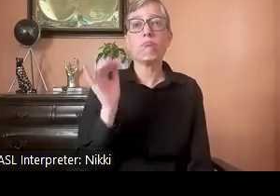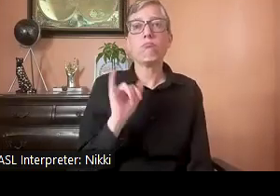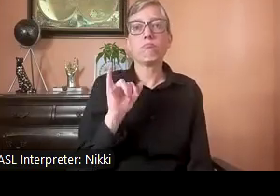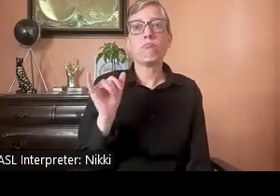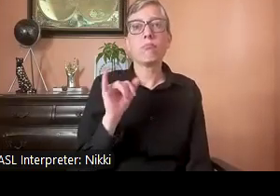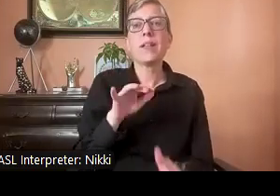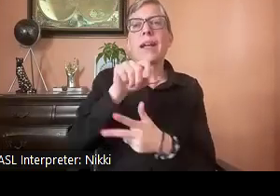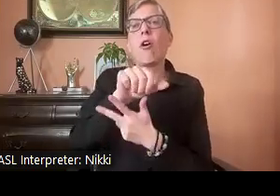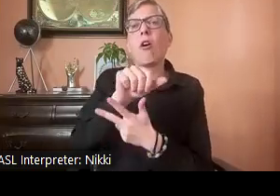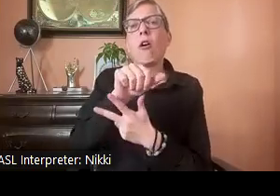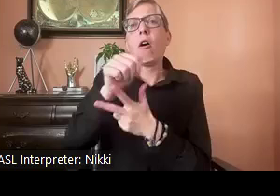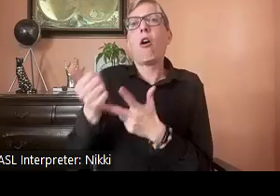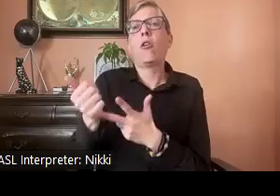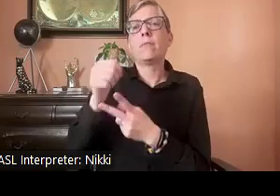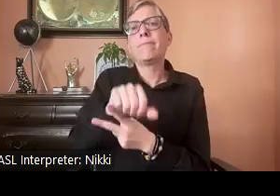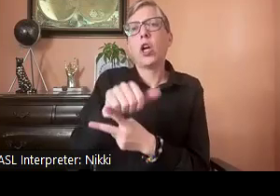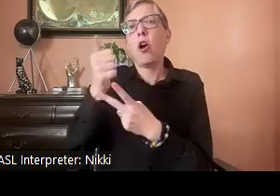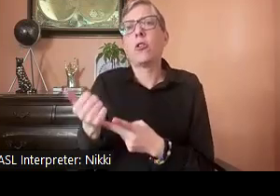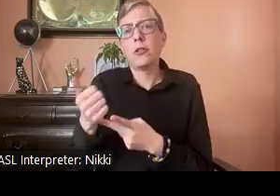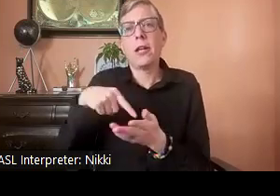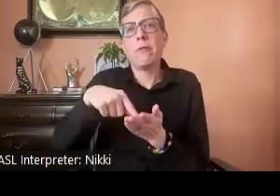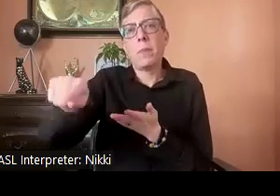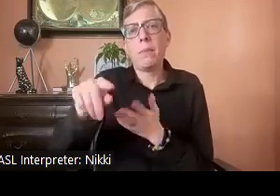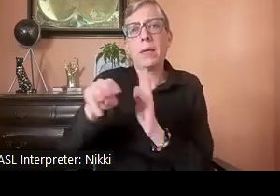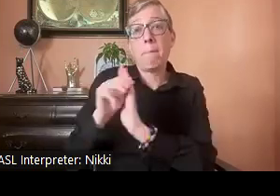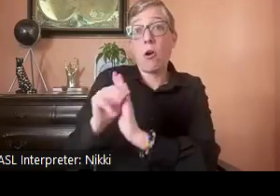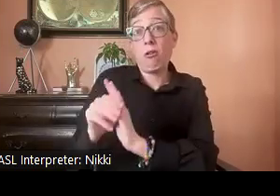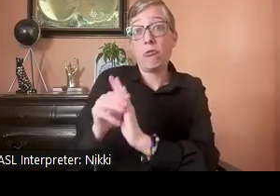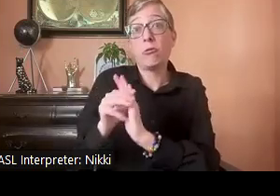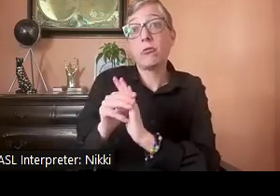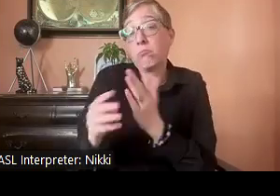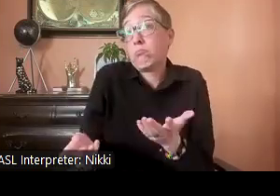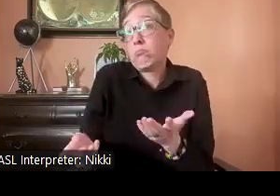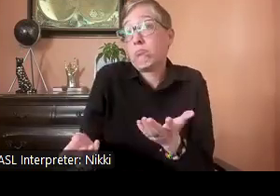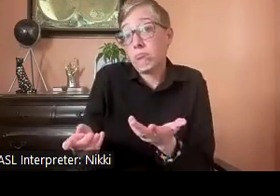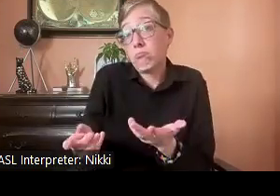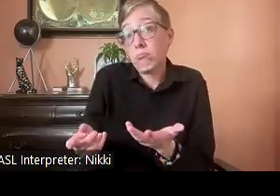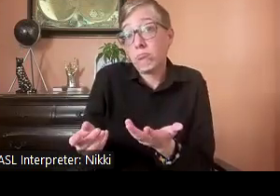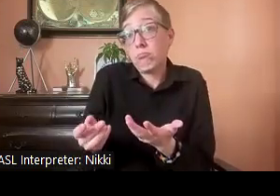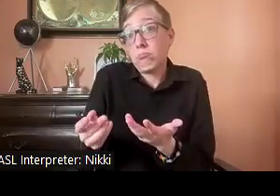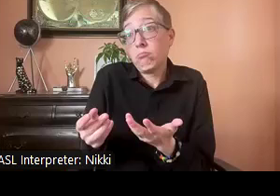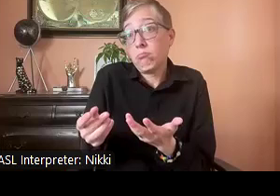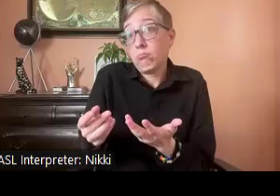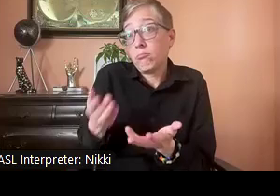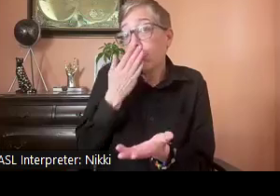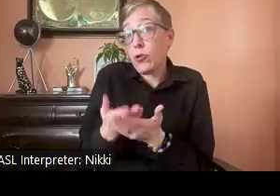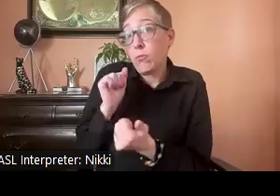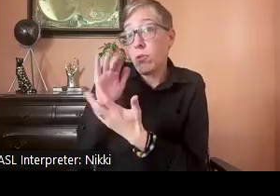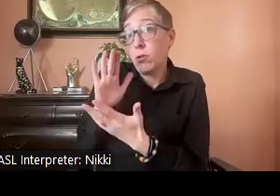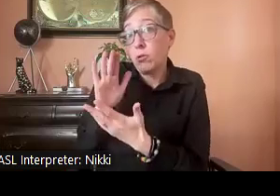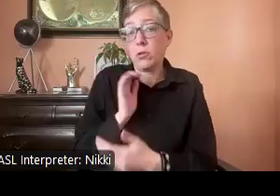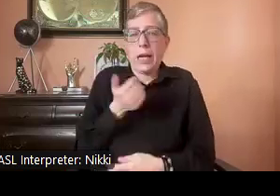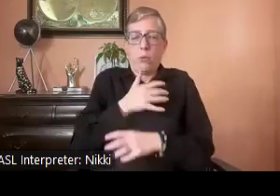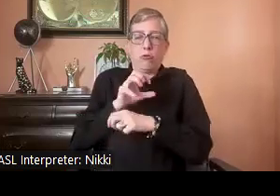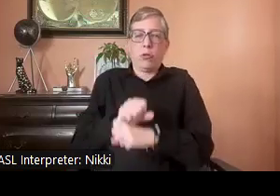payment models have a lot more to do here, I think. Our traditional fee-for-service will never kind of make it there,